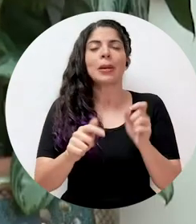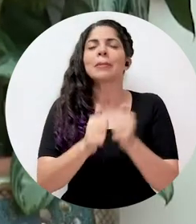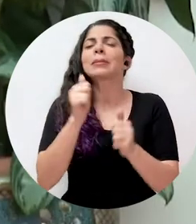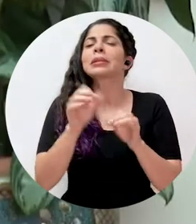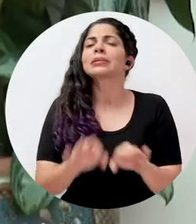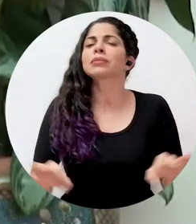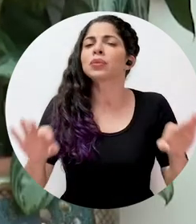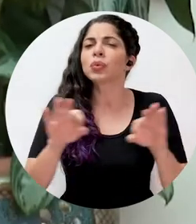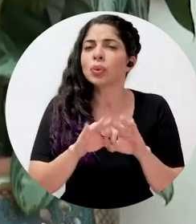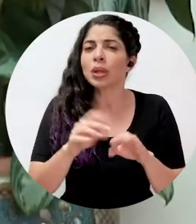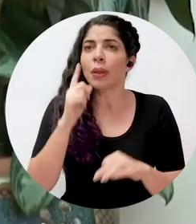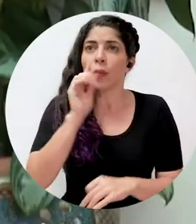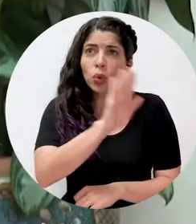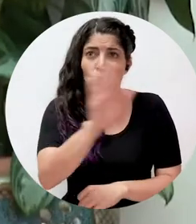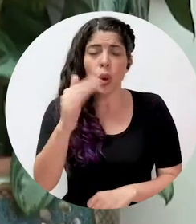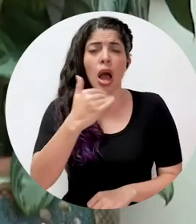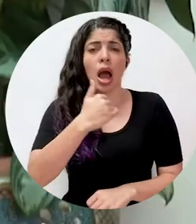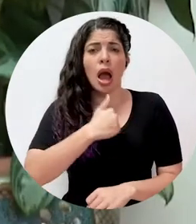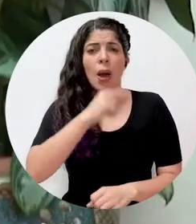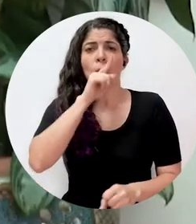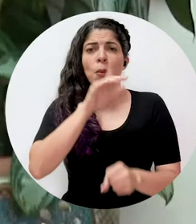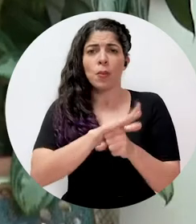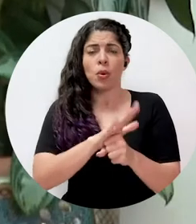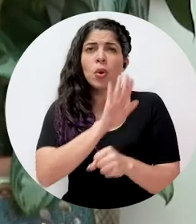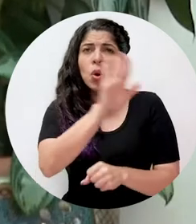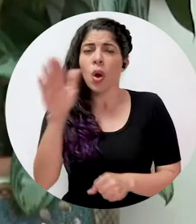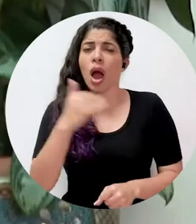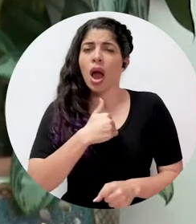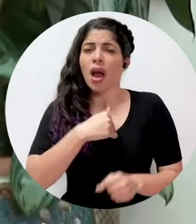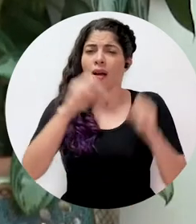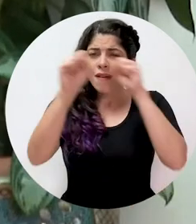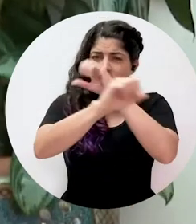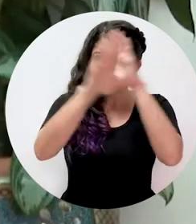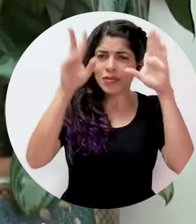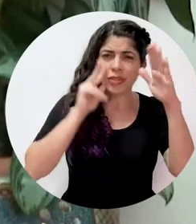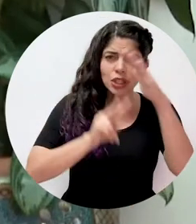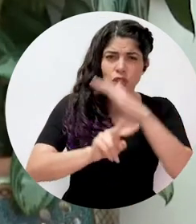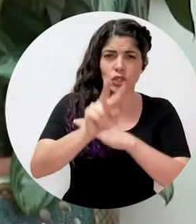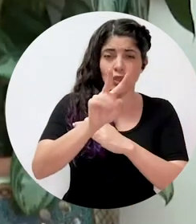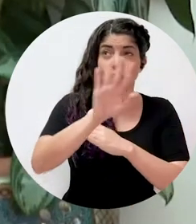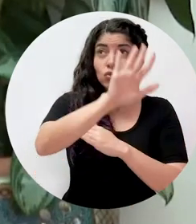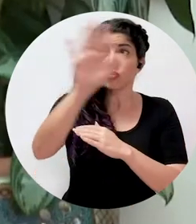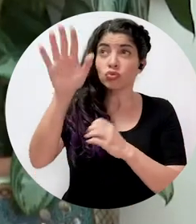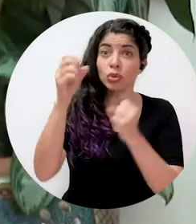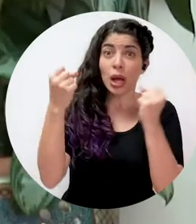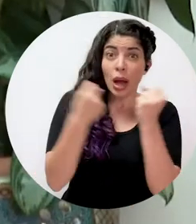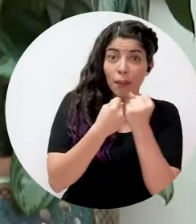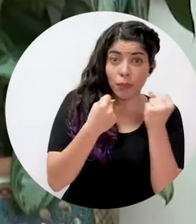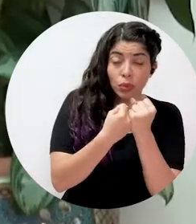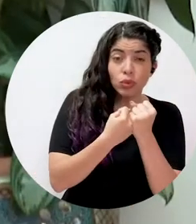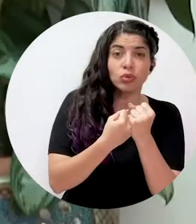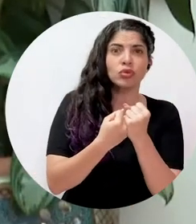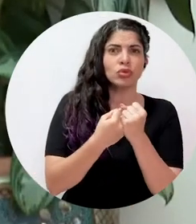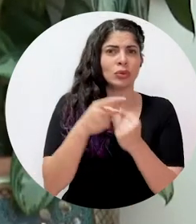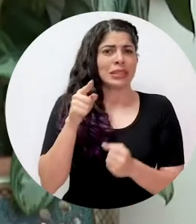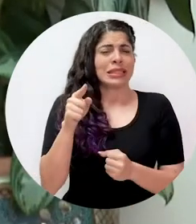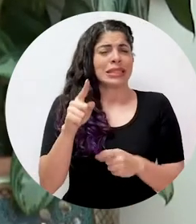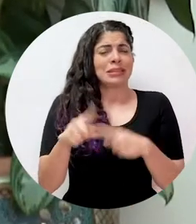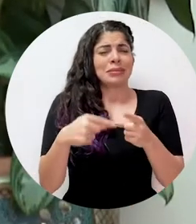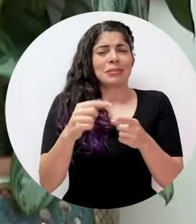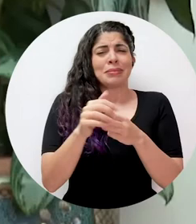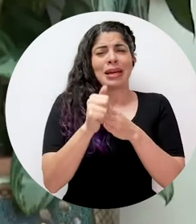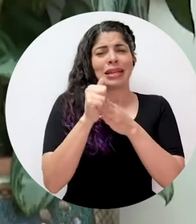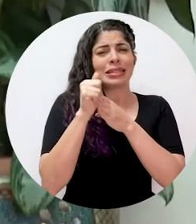more importantly, for their commitment and vision. Your contributions and perspectives will